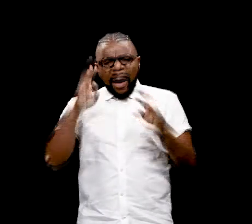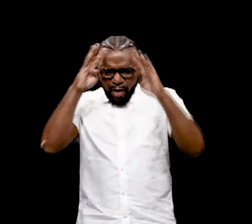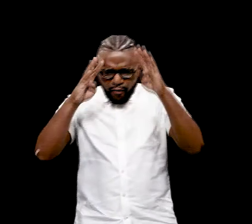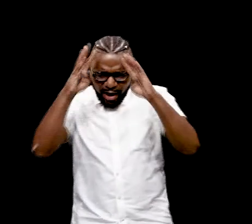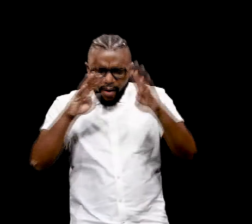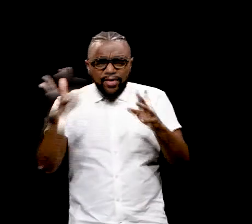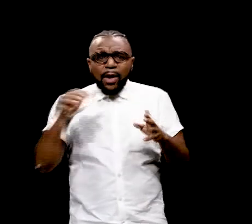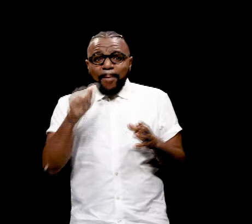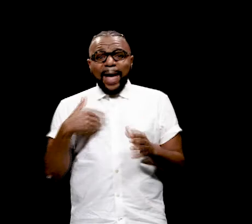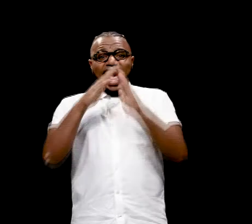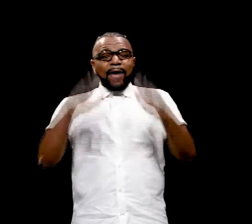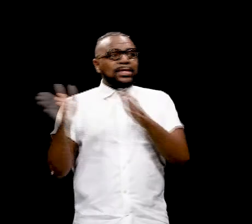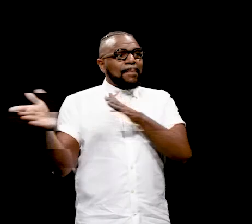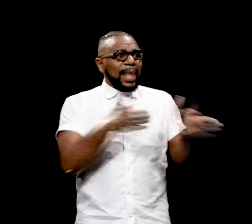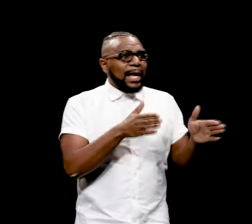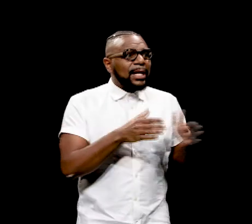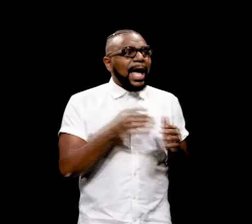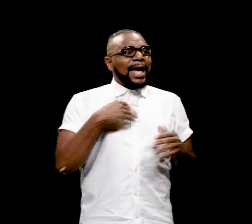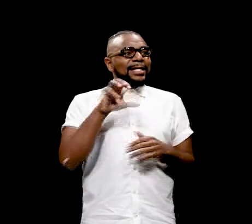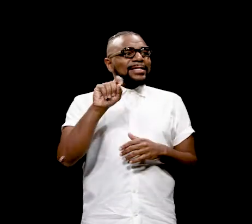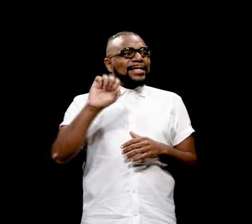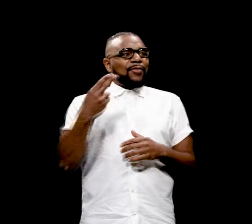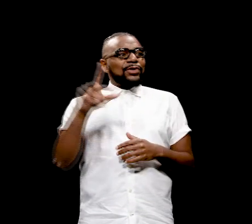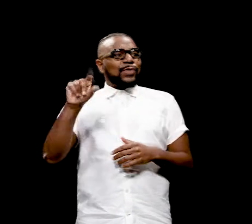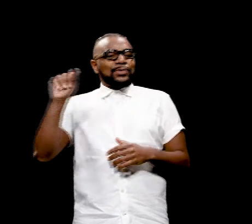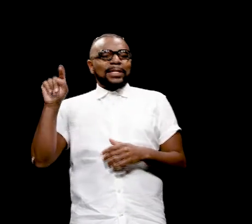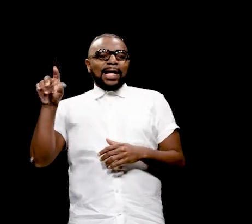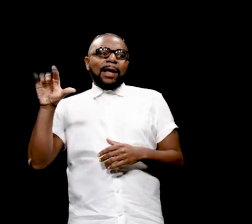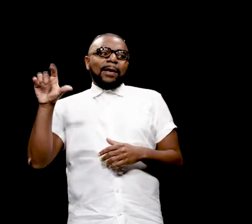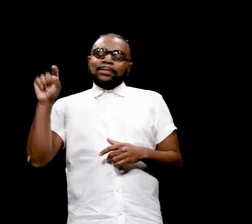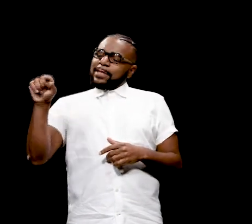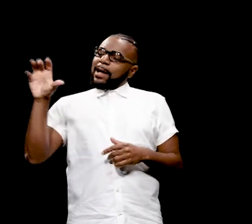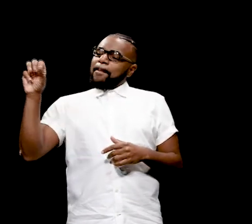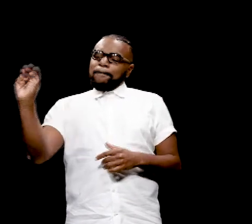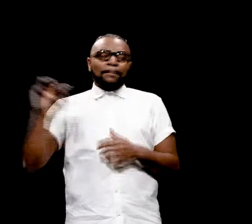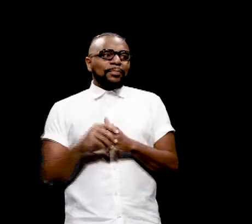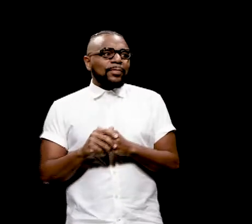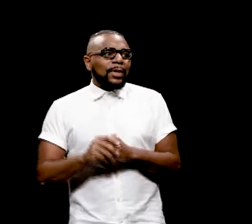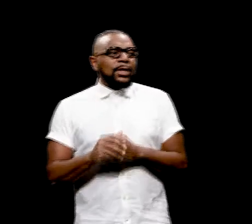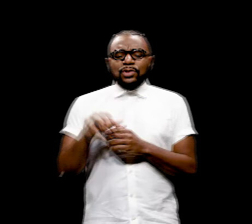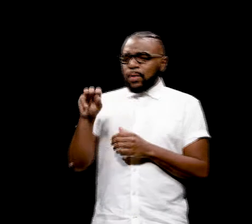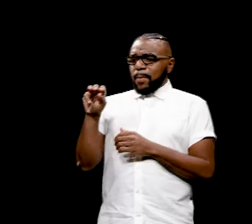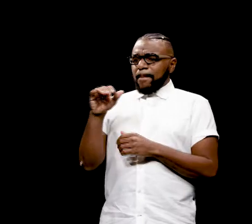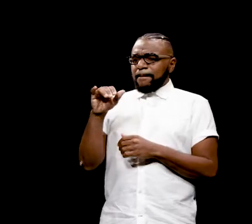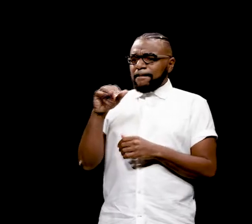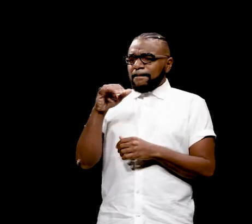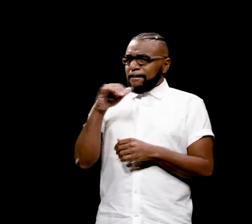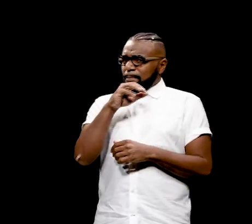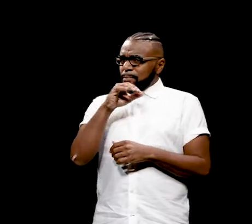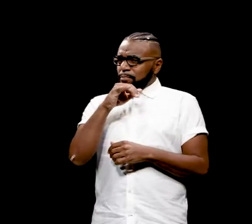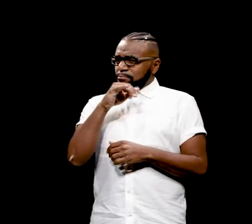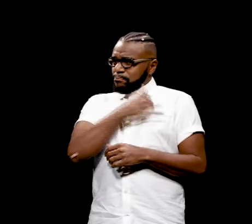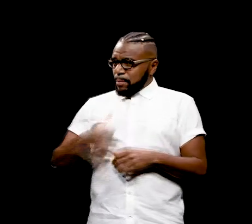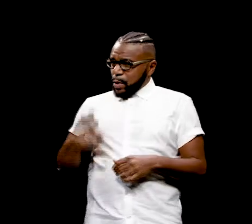you to go take a look at sarah2020.com. Anyway, you can find out more there about my housing plan. Excellent. Mayor Wheeler, would you like to respond?